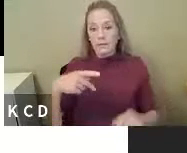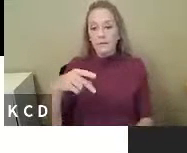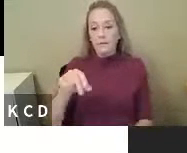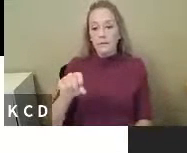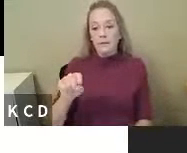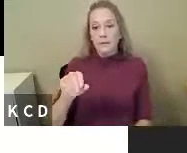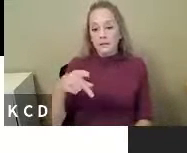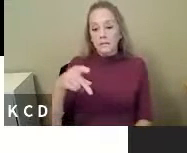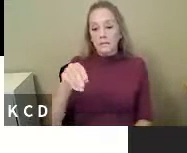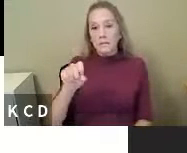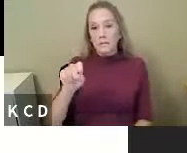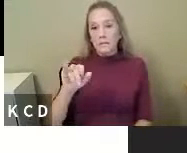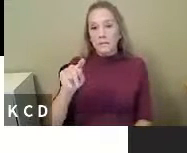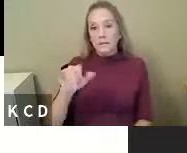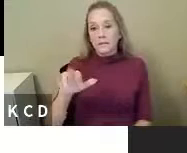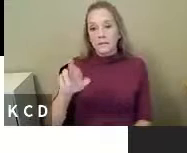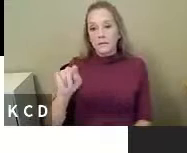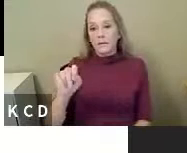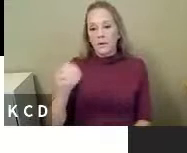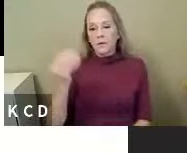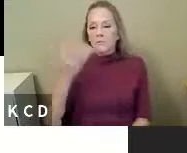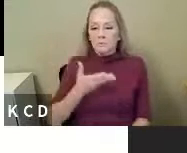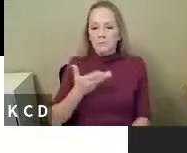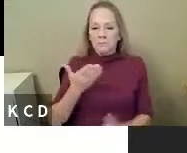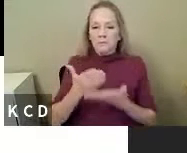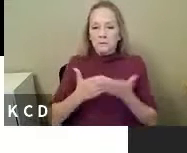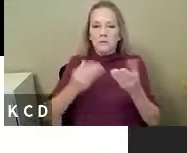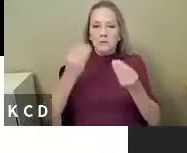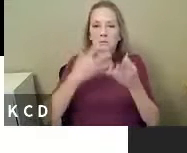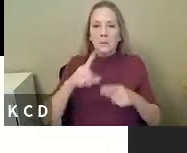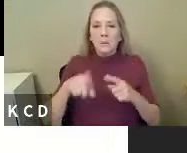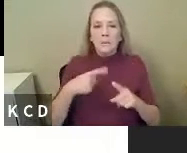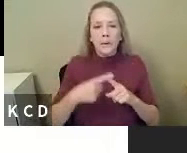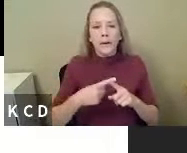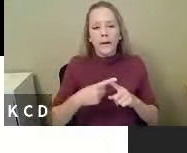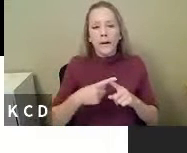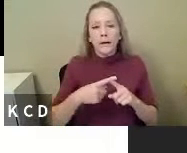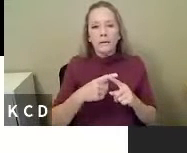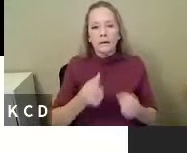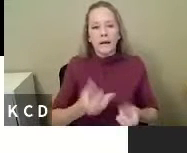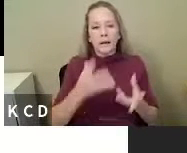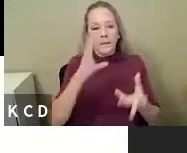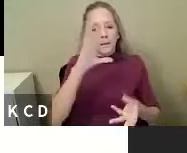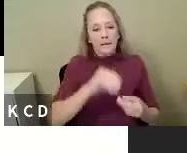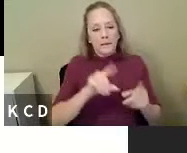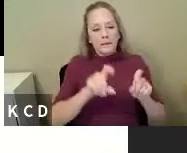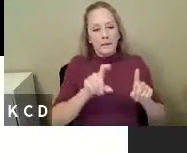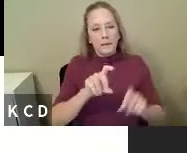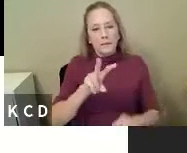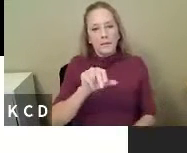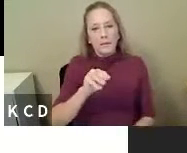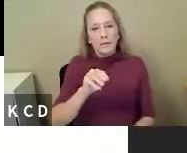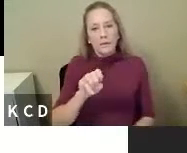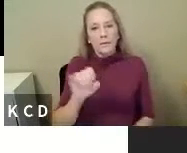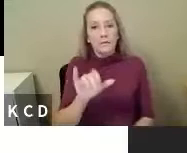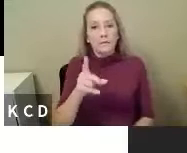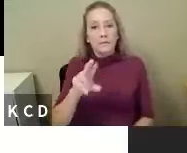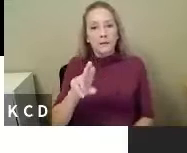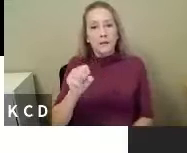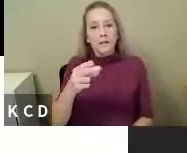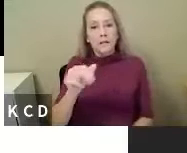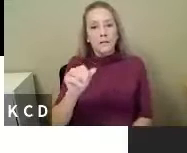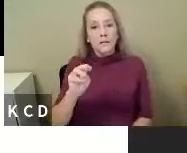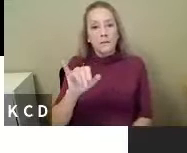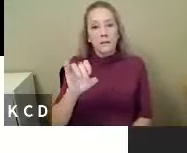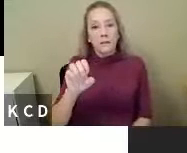tell us a little bit about testing volume because like Dr. Shamia said, the smaller pool of people that are getting testing,